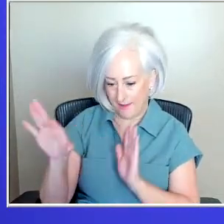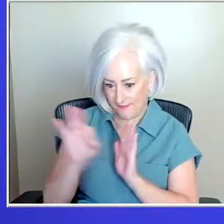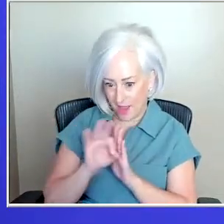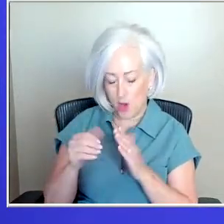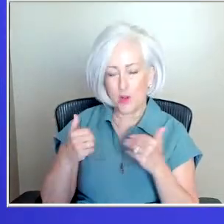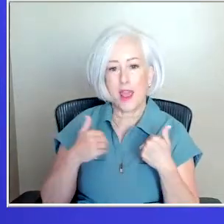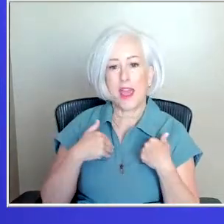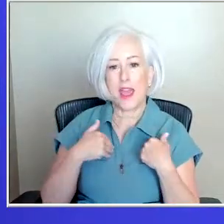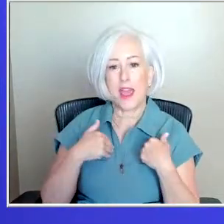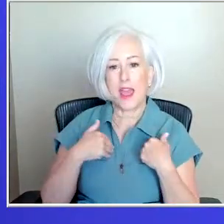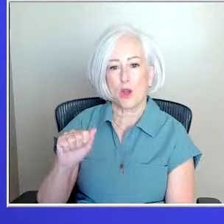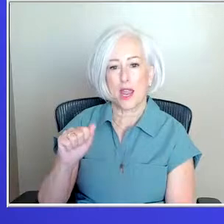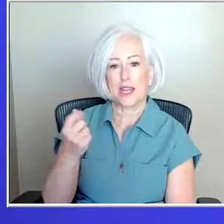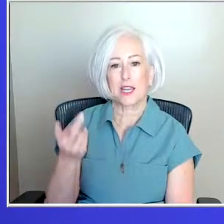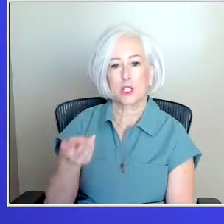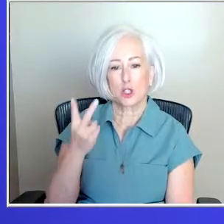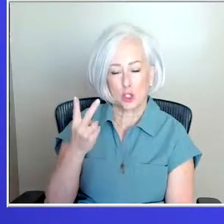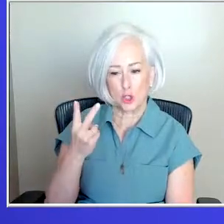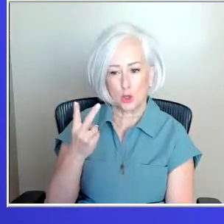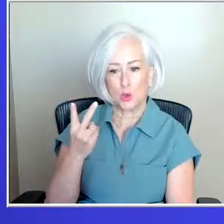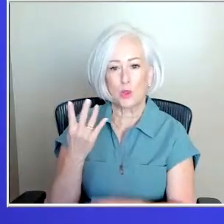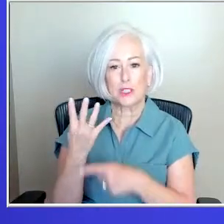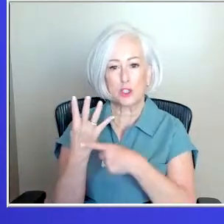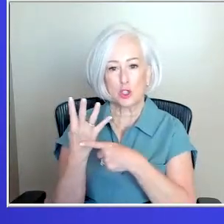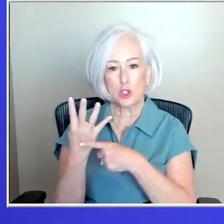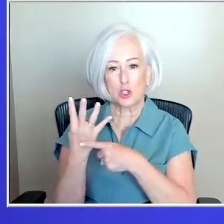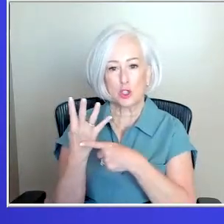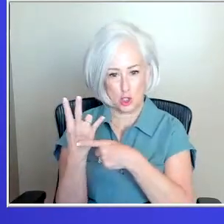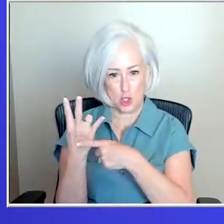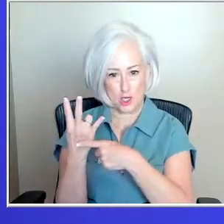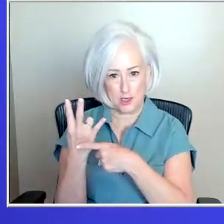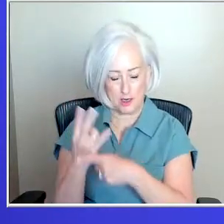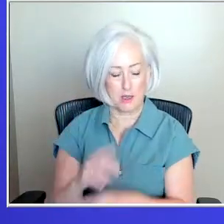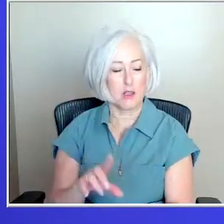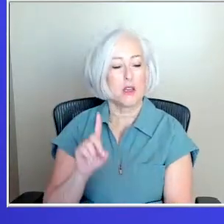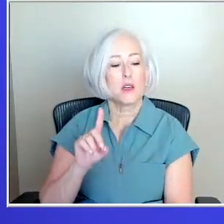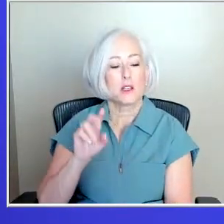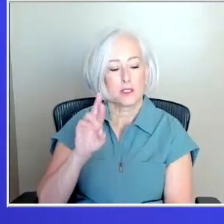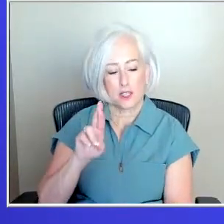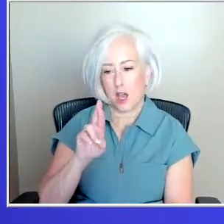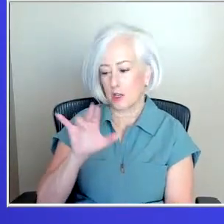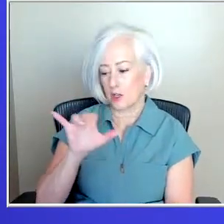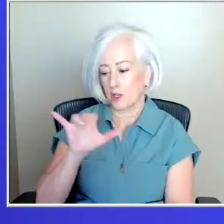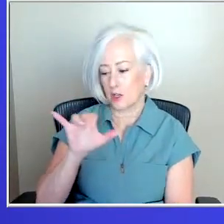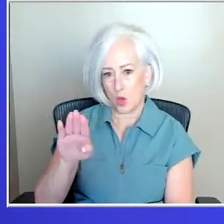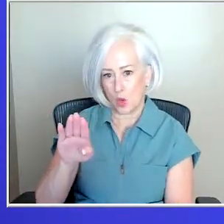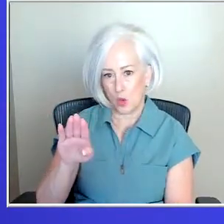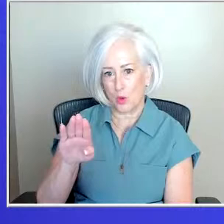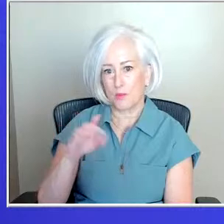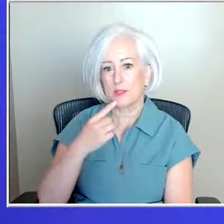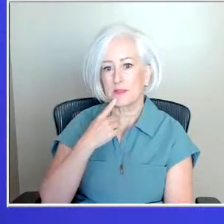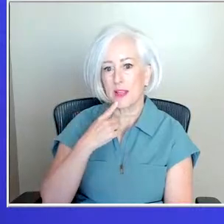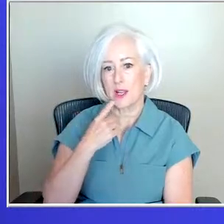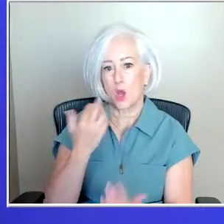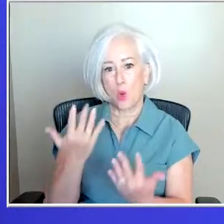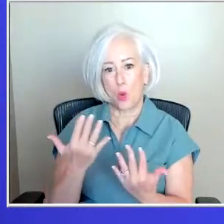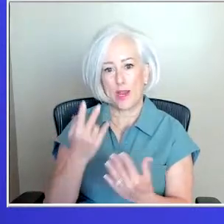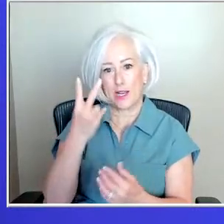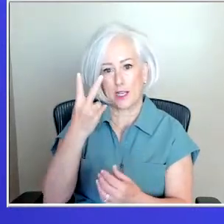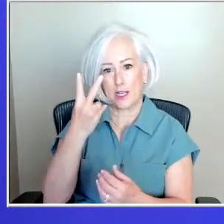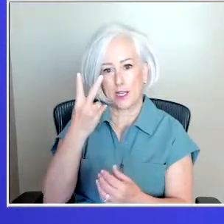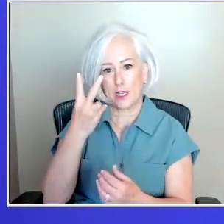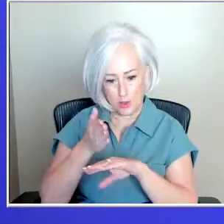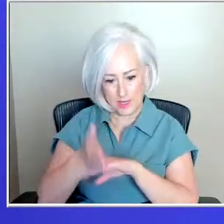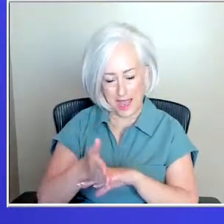gene mutation. And as Dr. Yacoub can explain, we waited 2 full years after chemo to